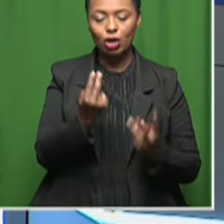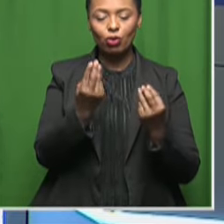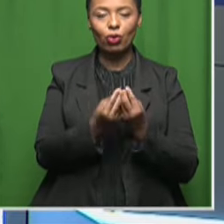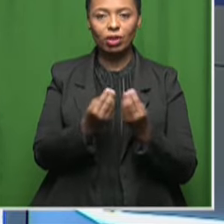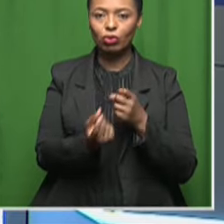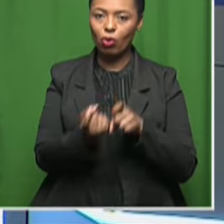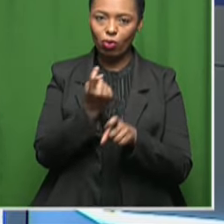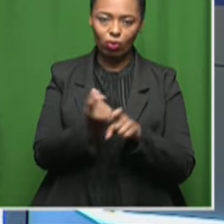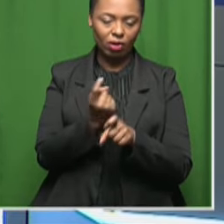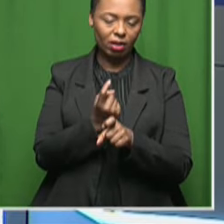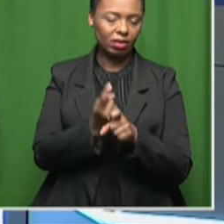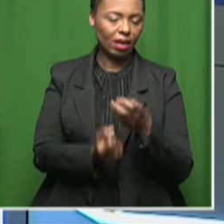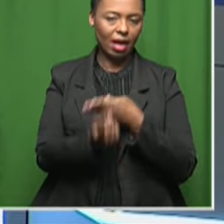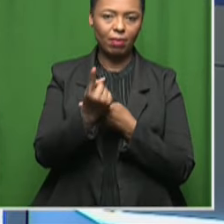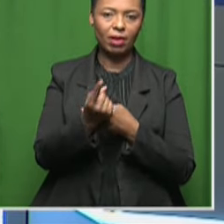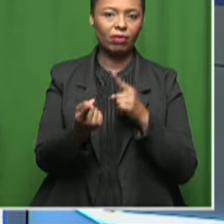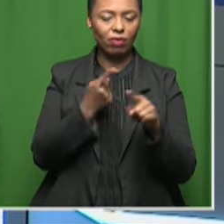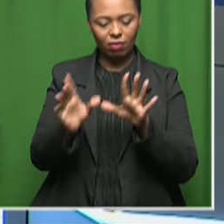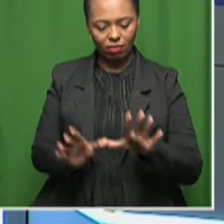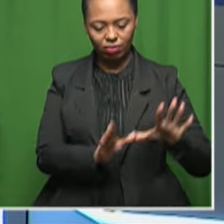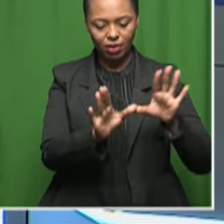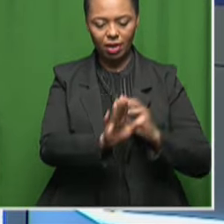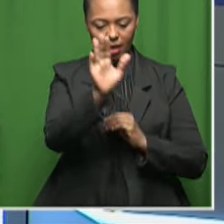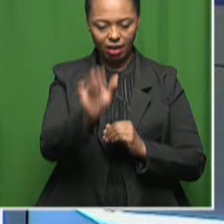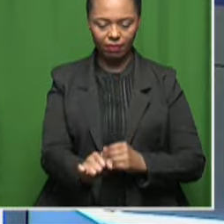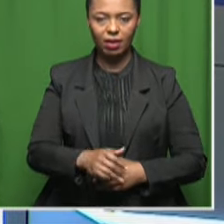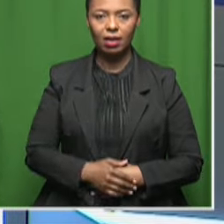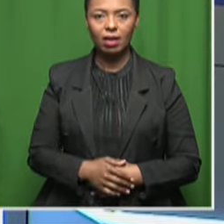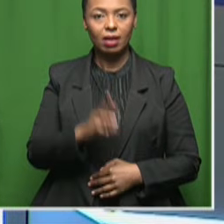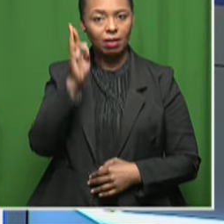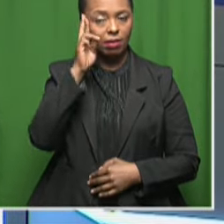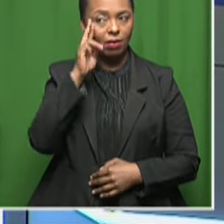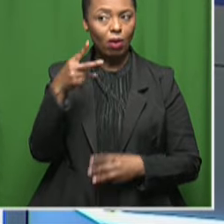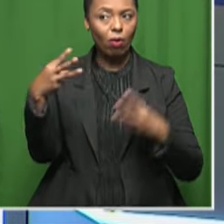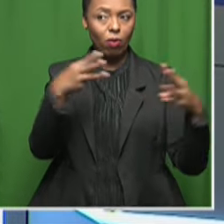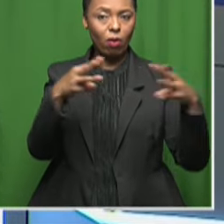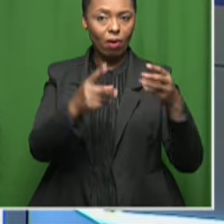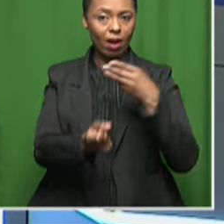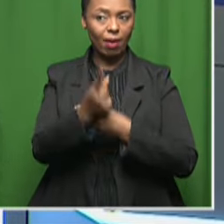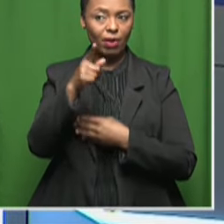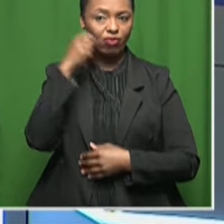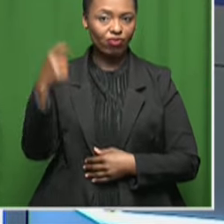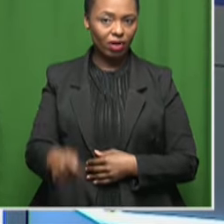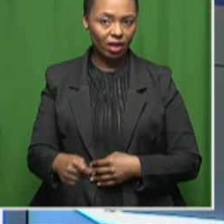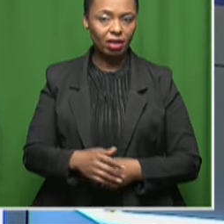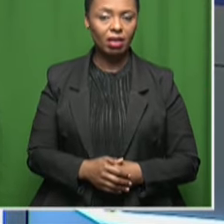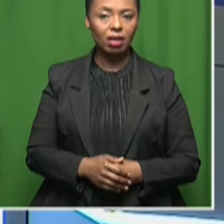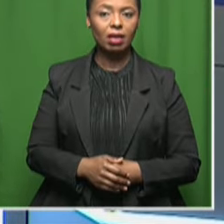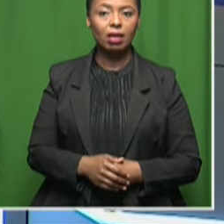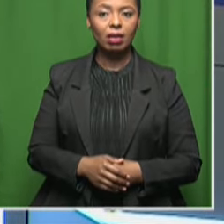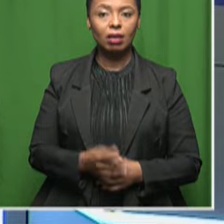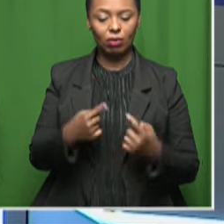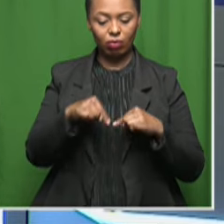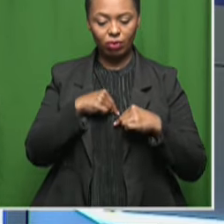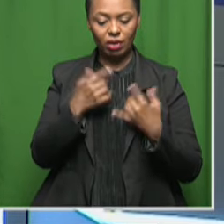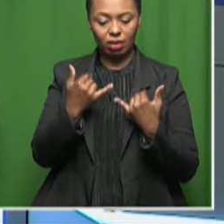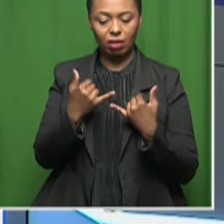continent. Since the war in Ukraine, we produced, as the finance track, a